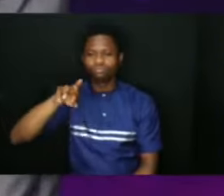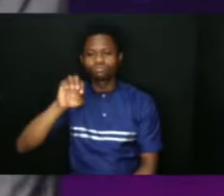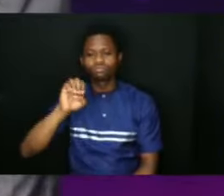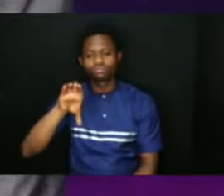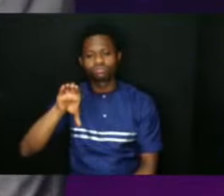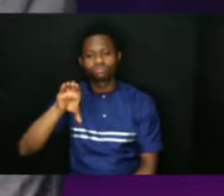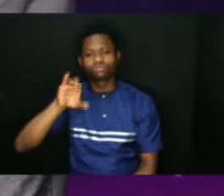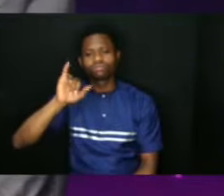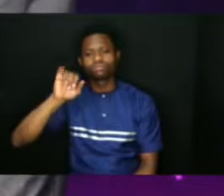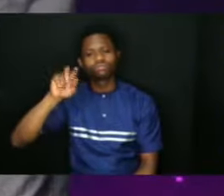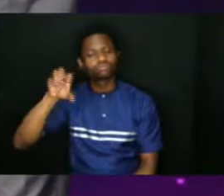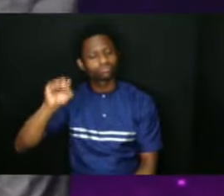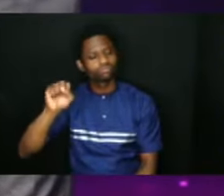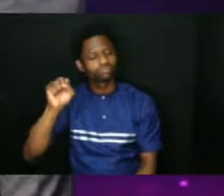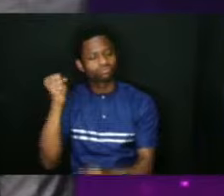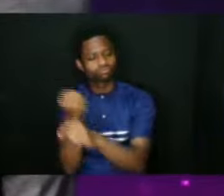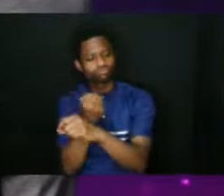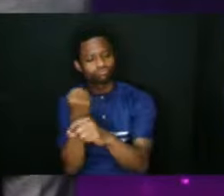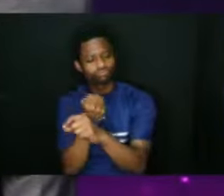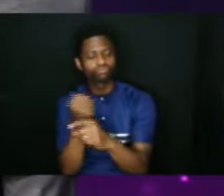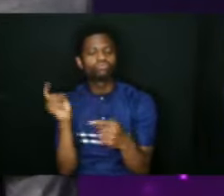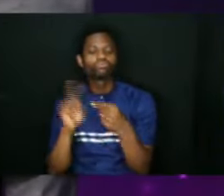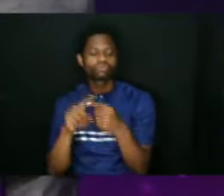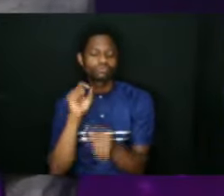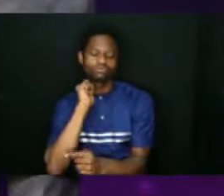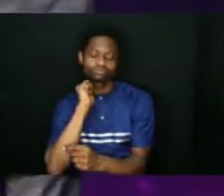Two scripture readings.